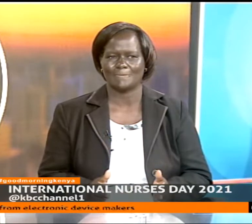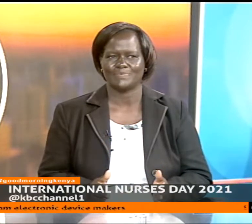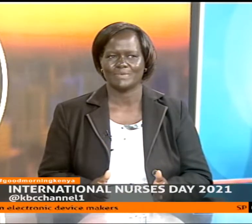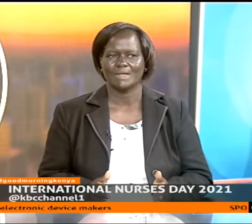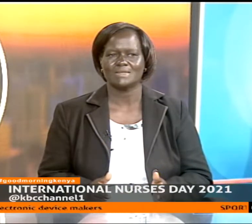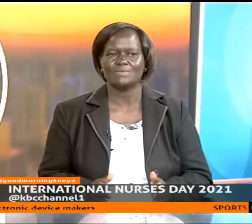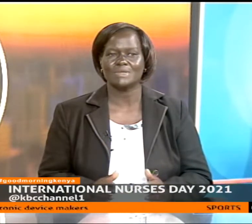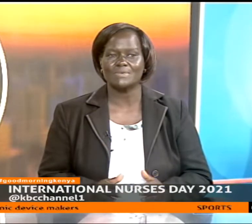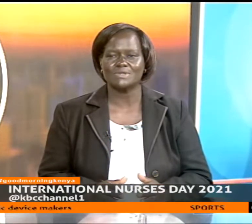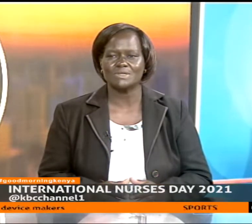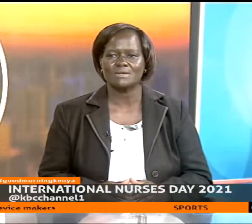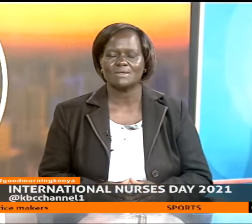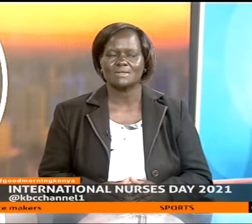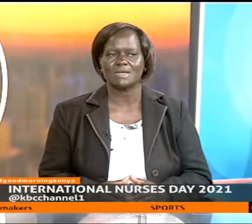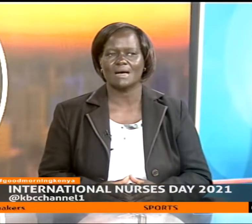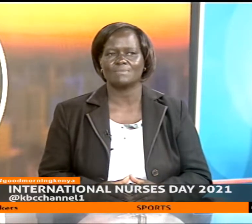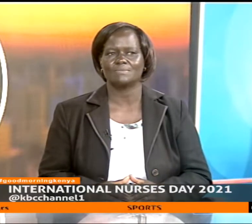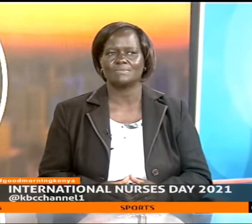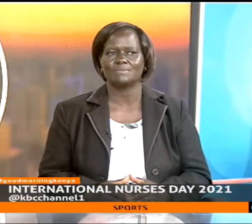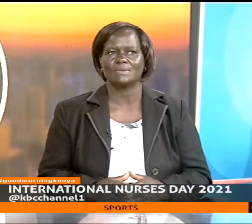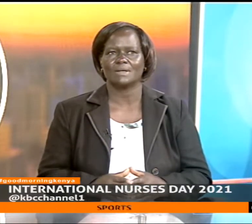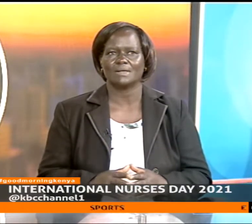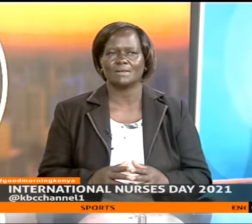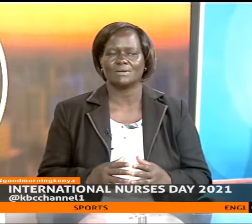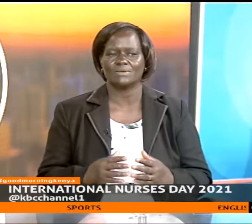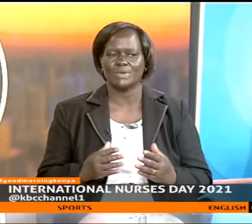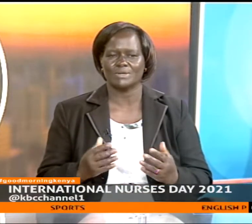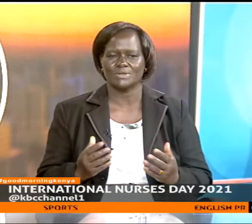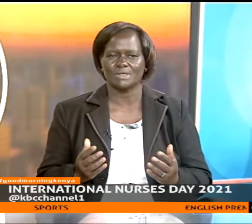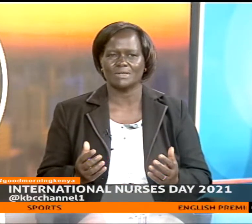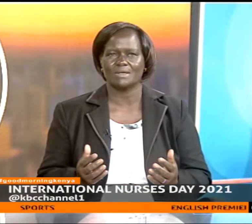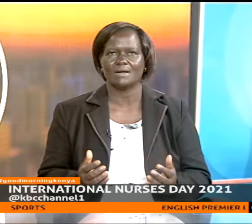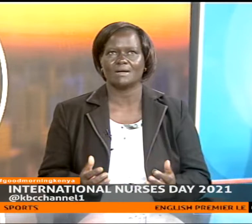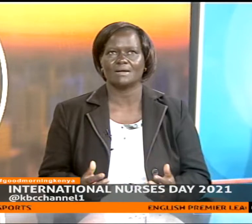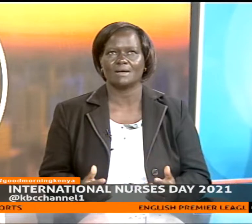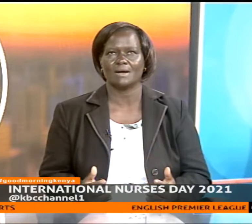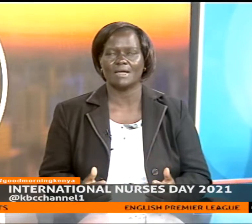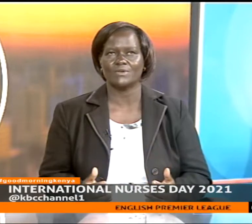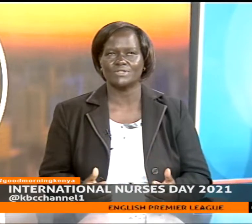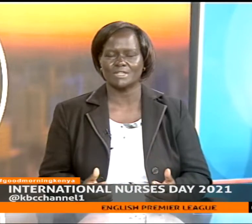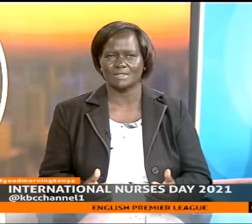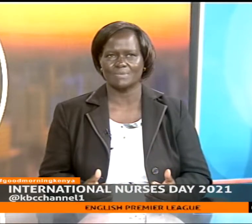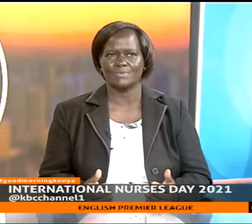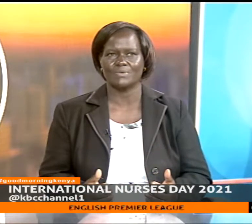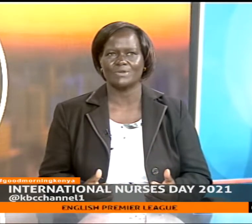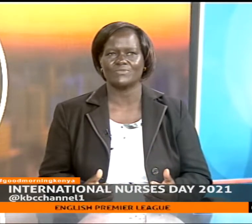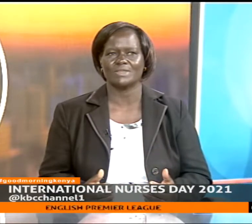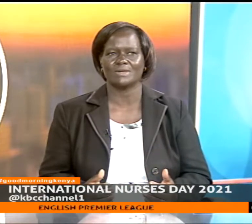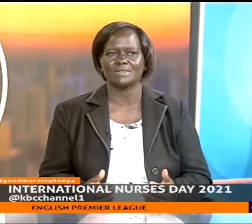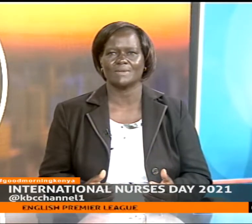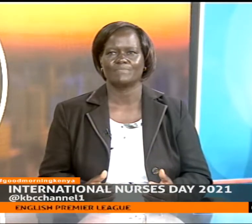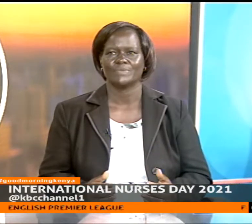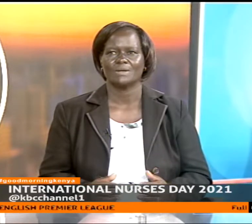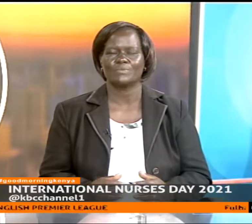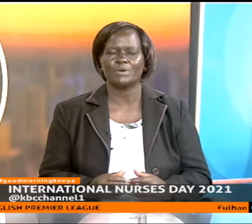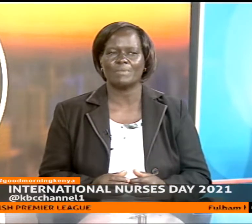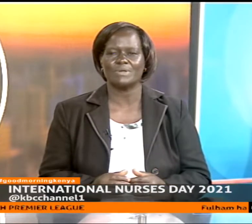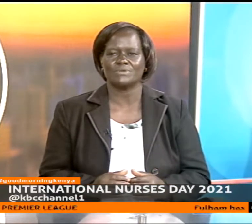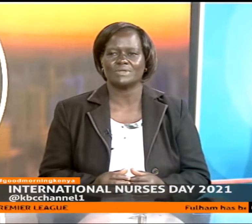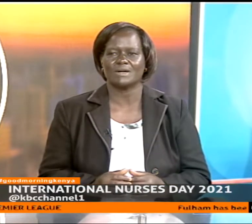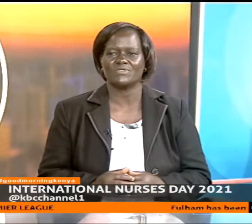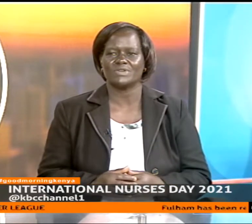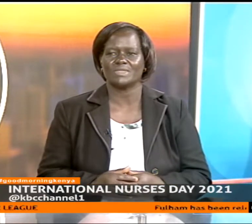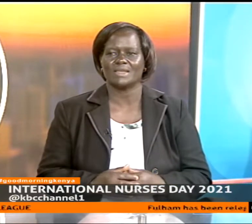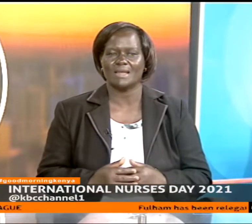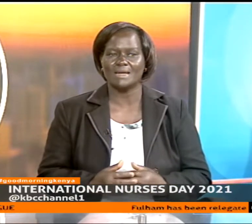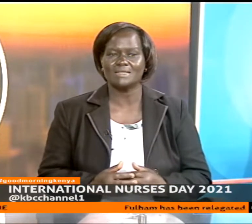status. Sometimes like now we are talking in a health setup where you find that